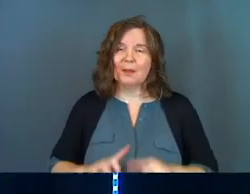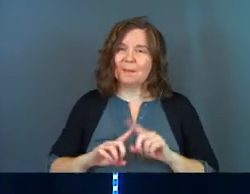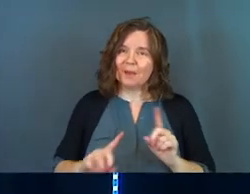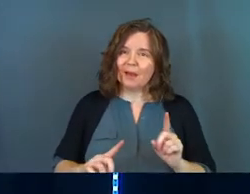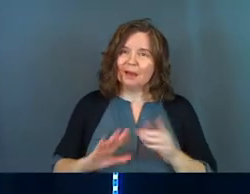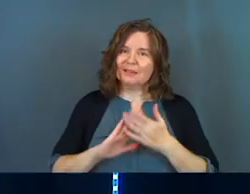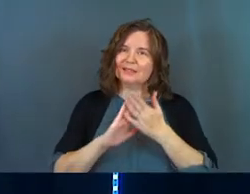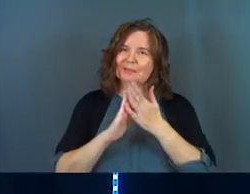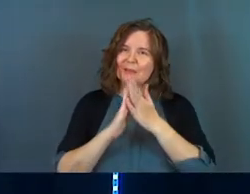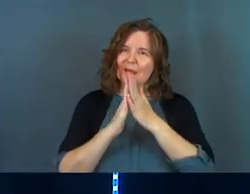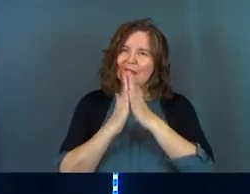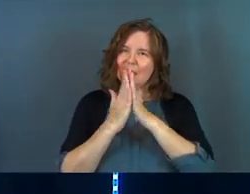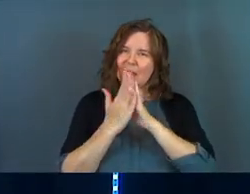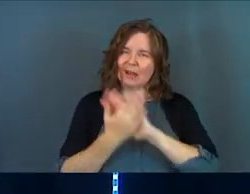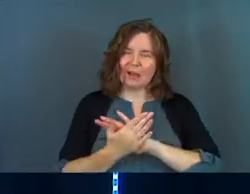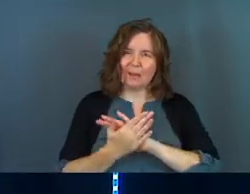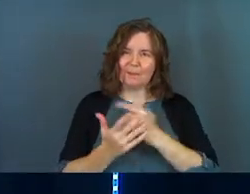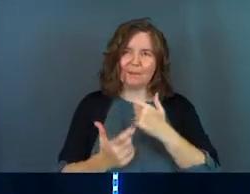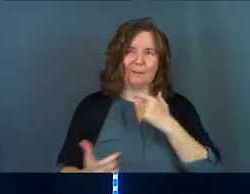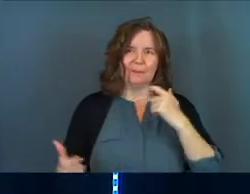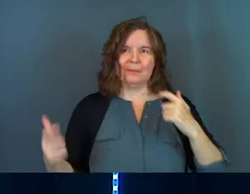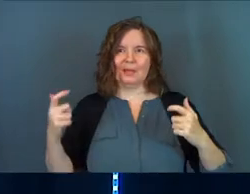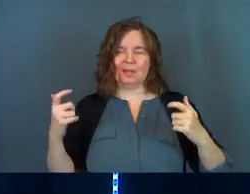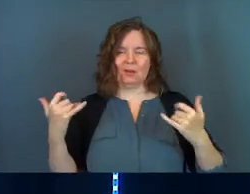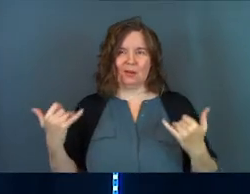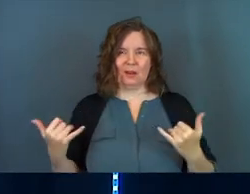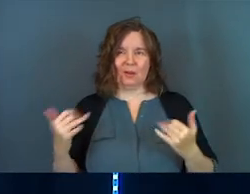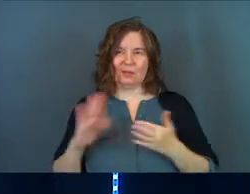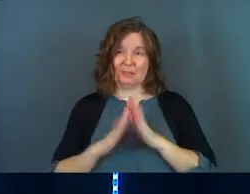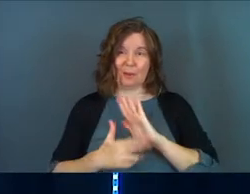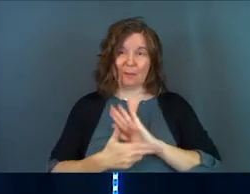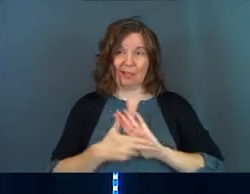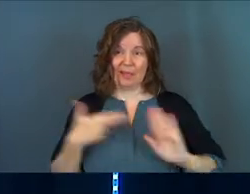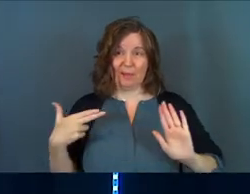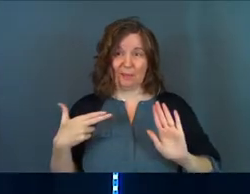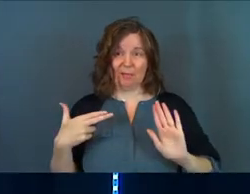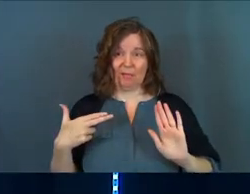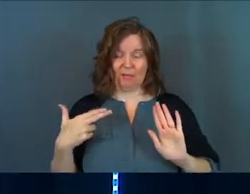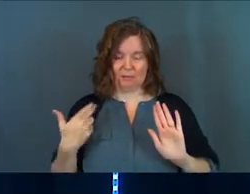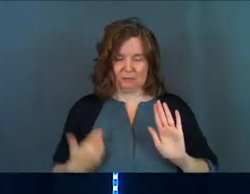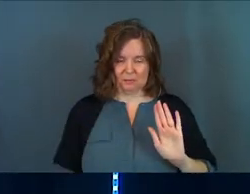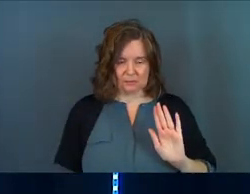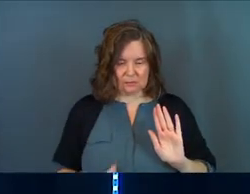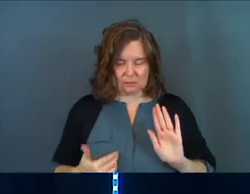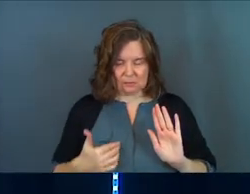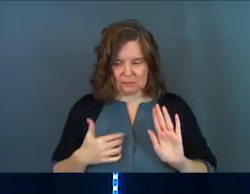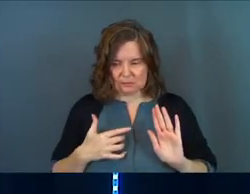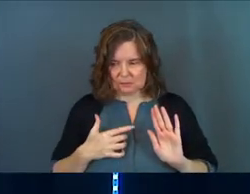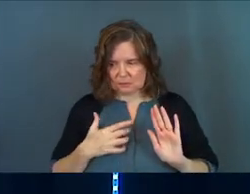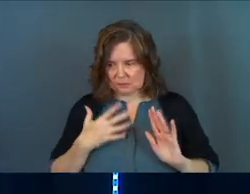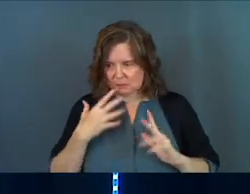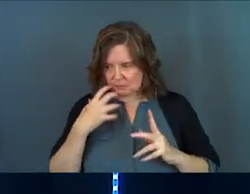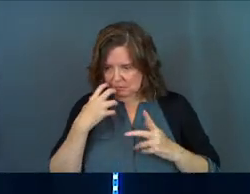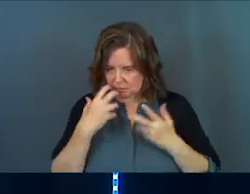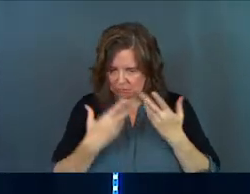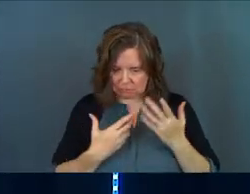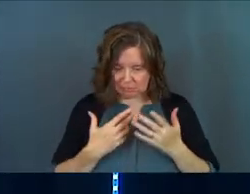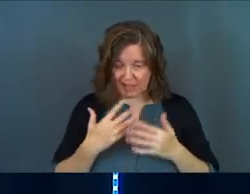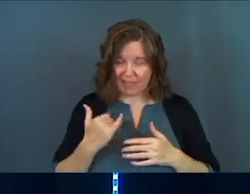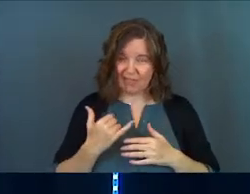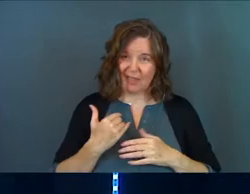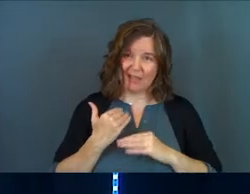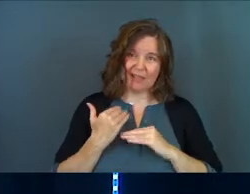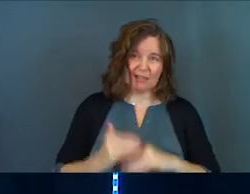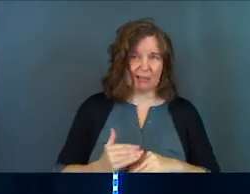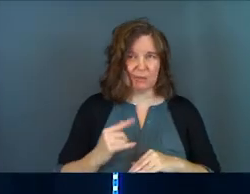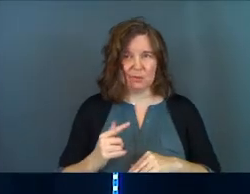But it's become something bigger. And it's become a label over you. And those labels hold you back.